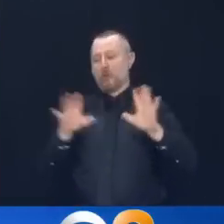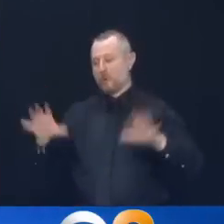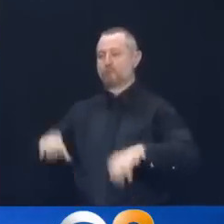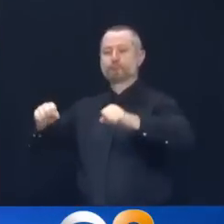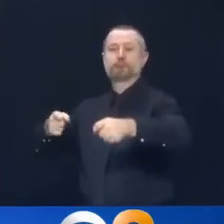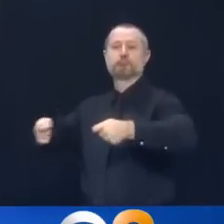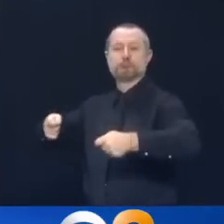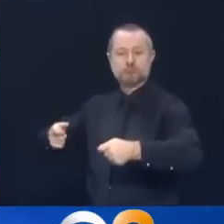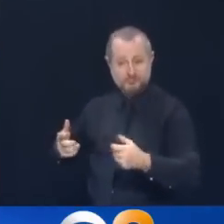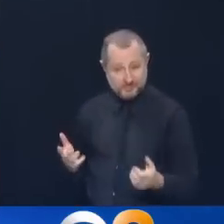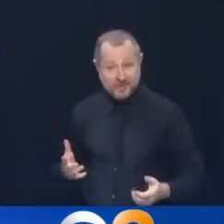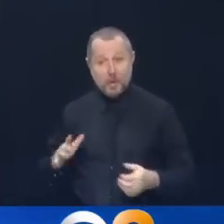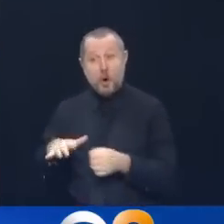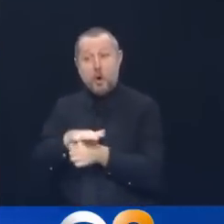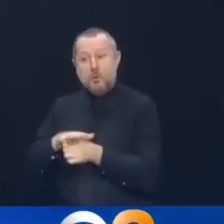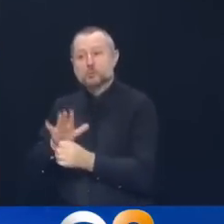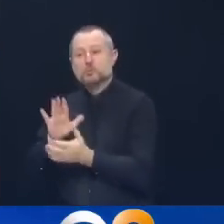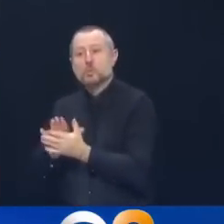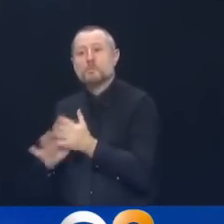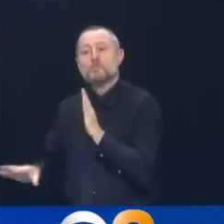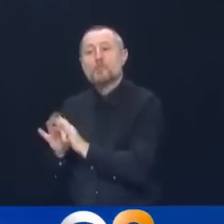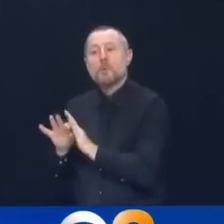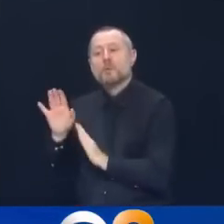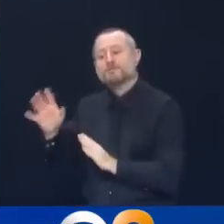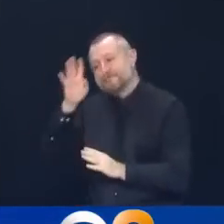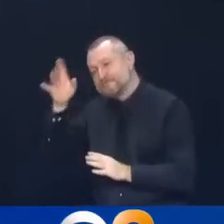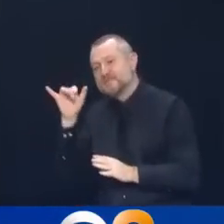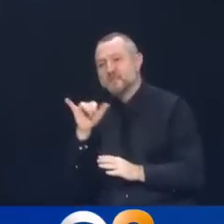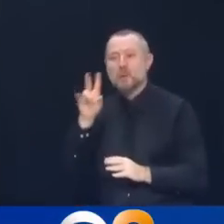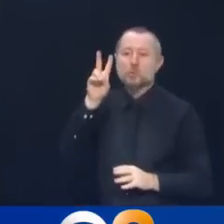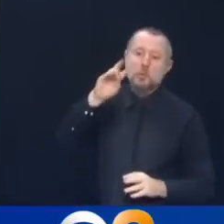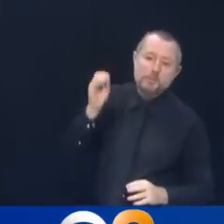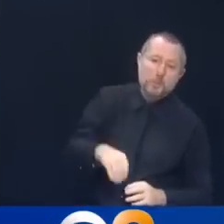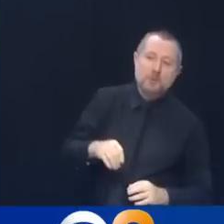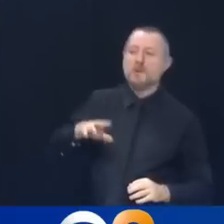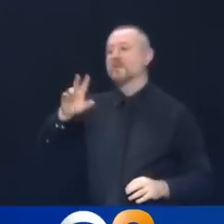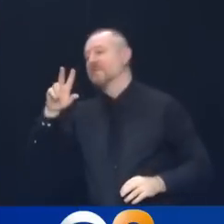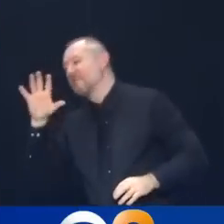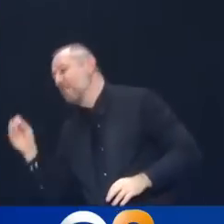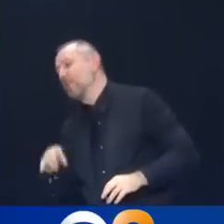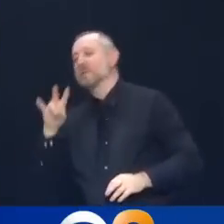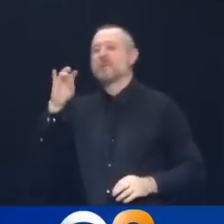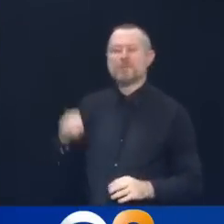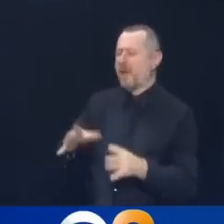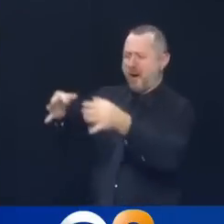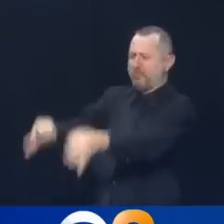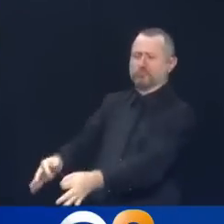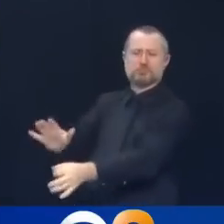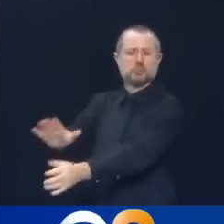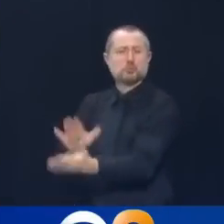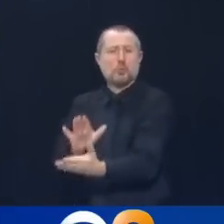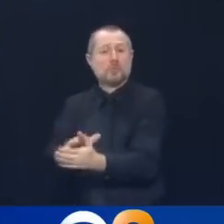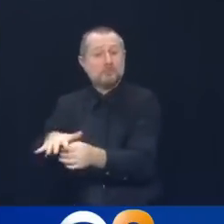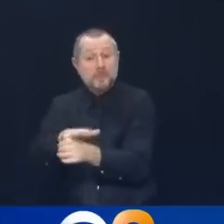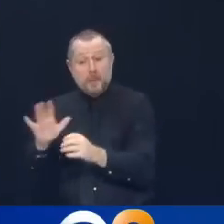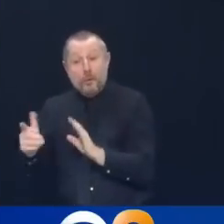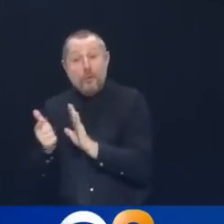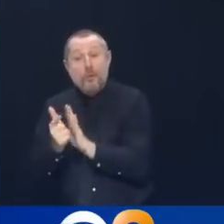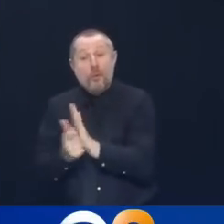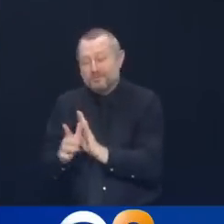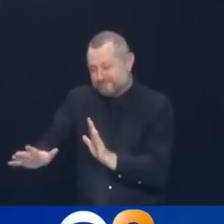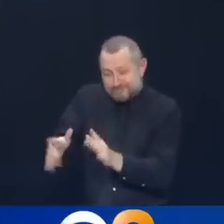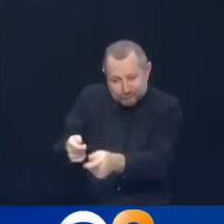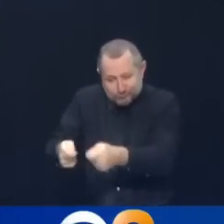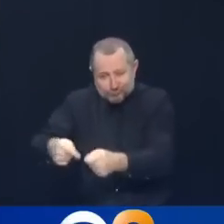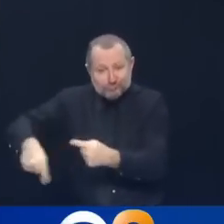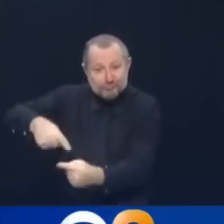percentage, 2%, 5%, 7%, whatever they pick. Their law governs on that. So New York City's